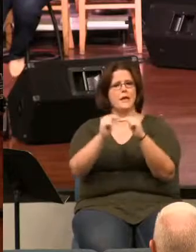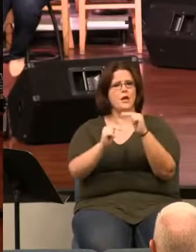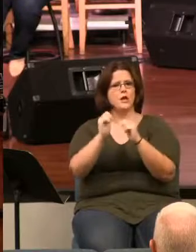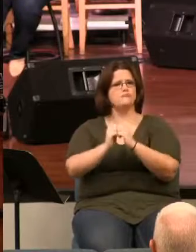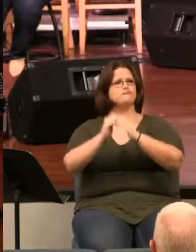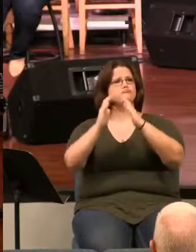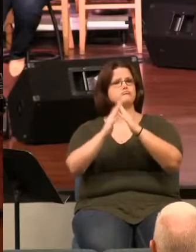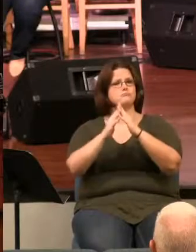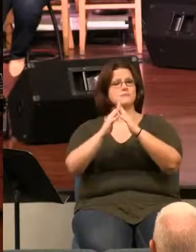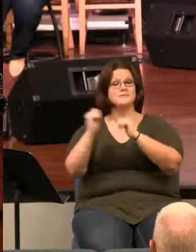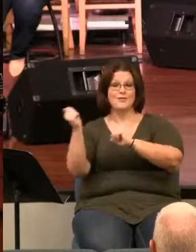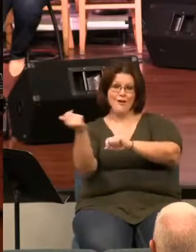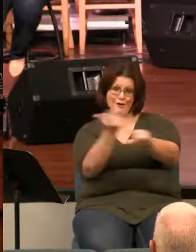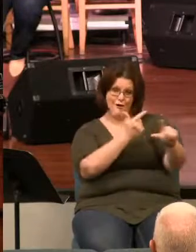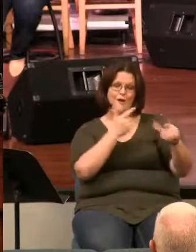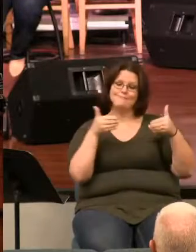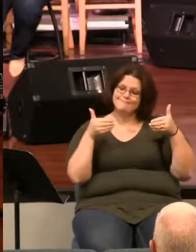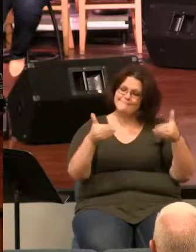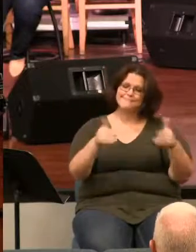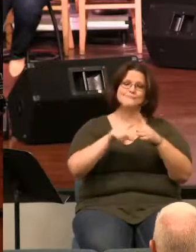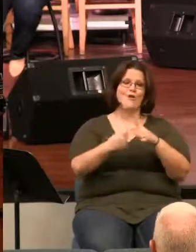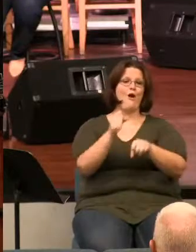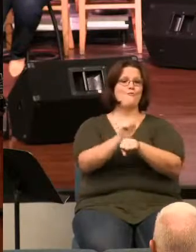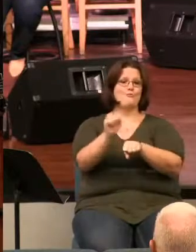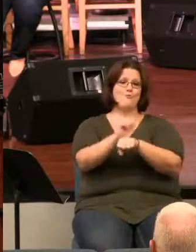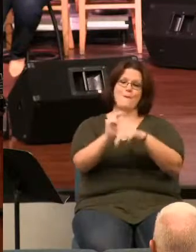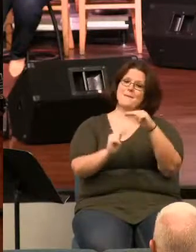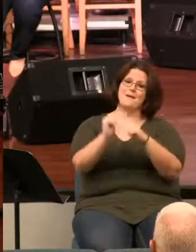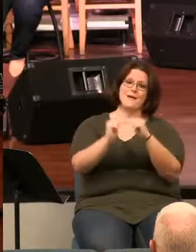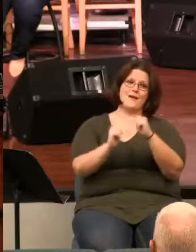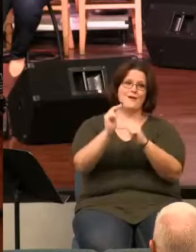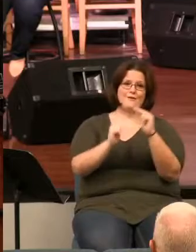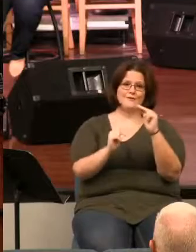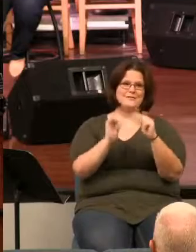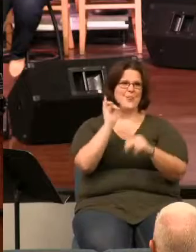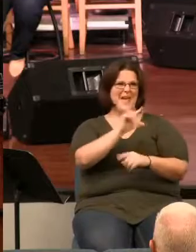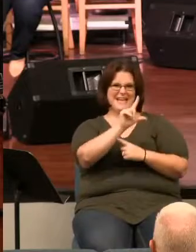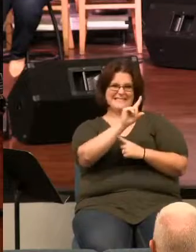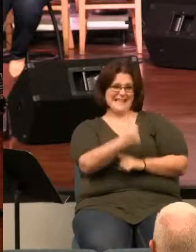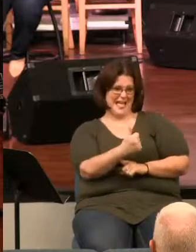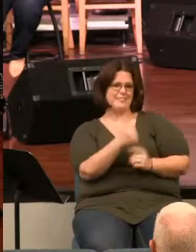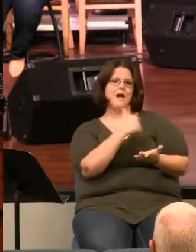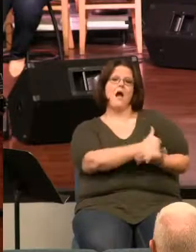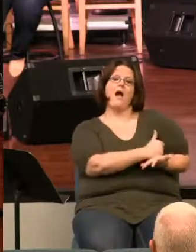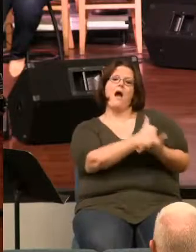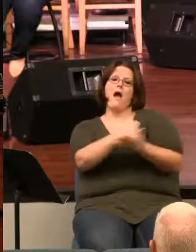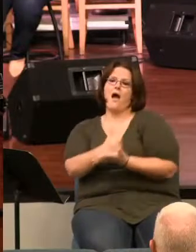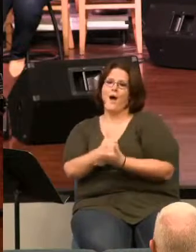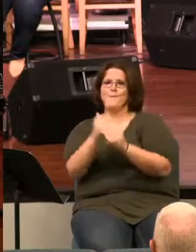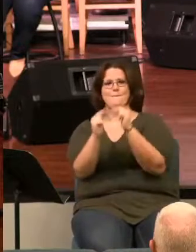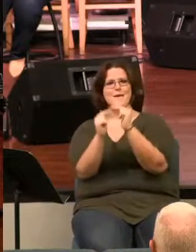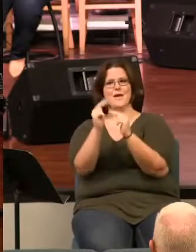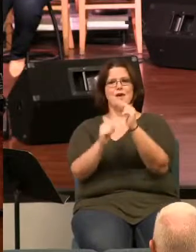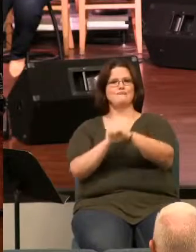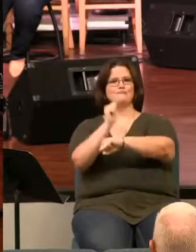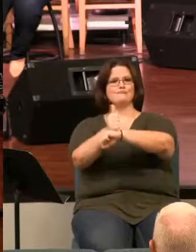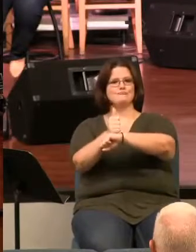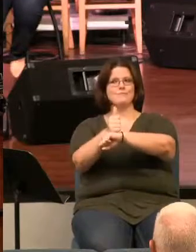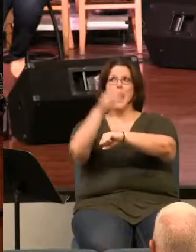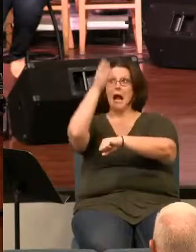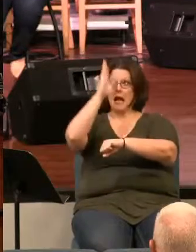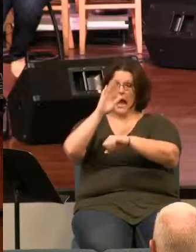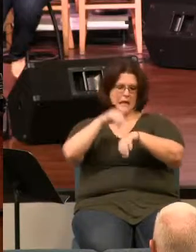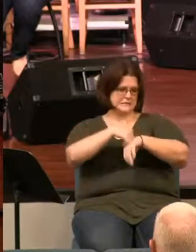their hands to this good work. So you see the situation is there that God gave them a leader.